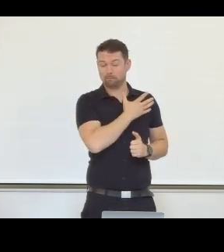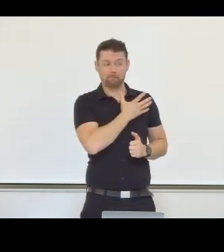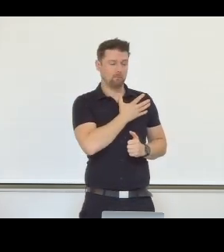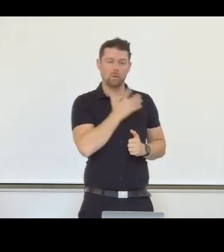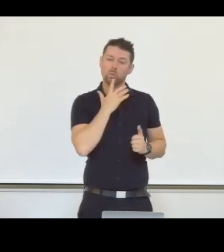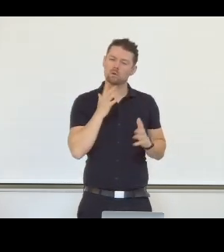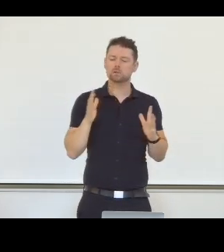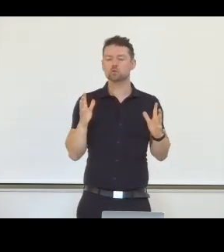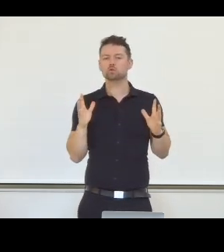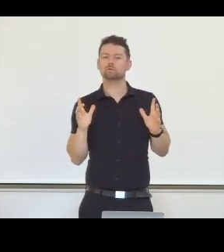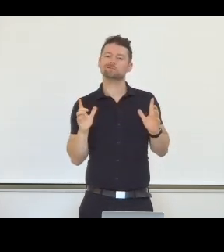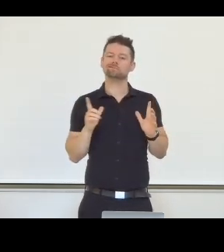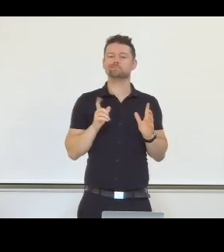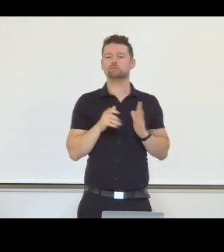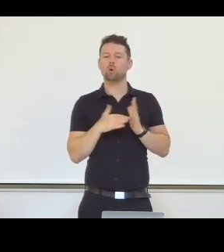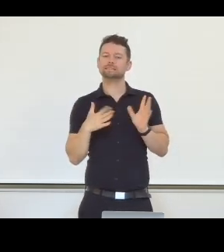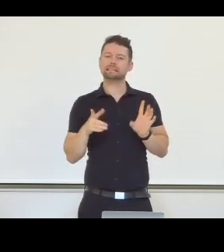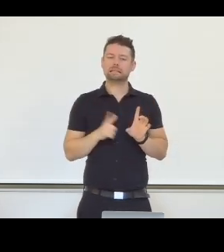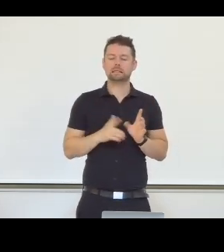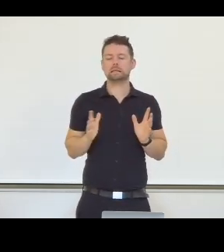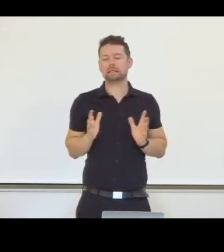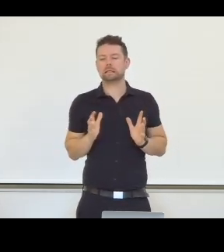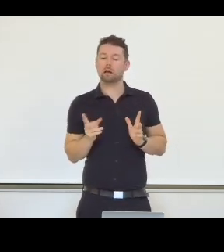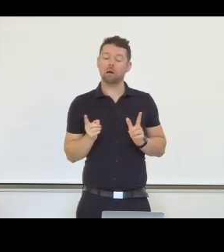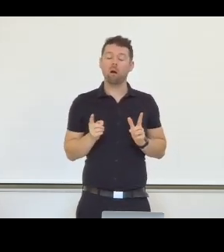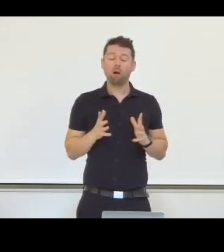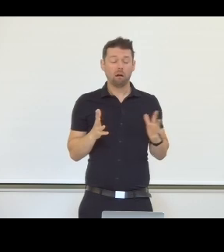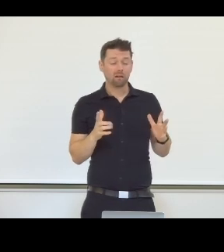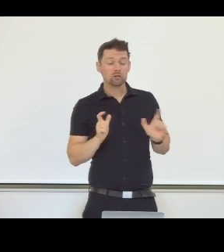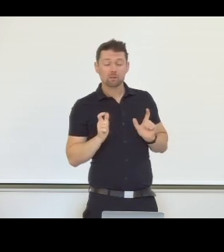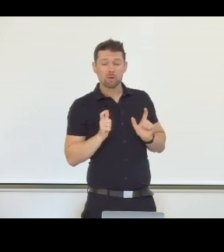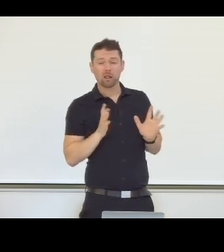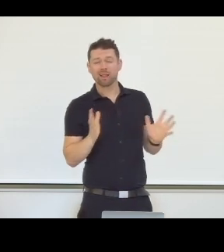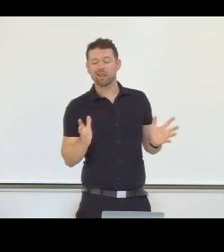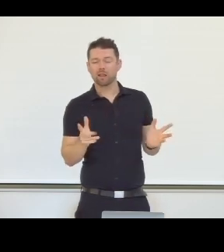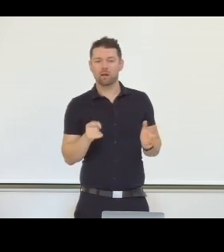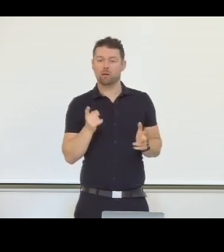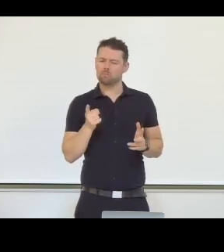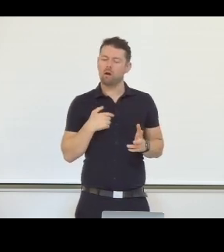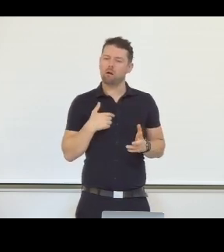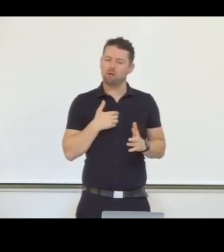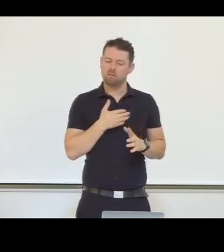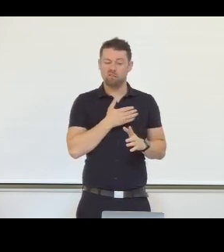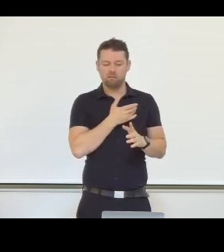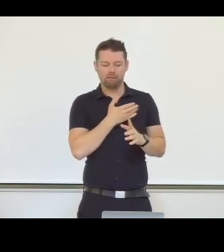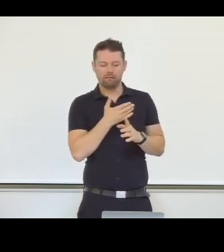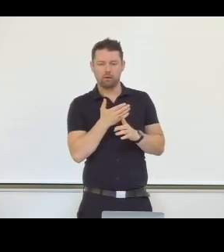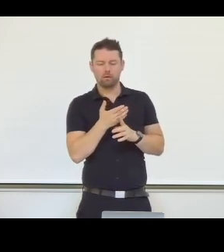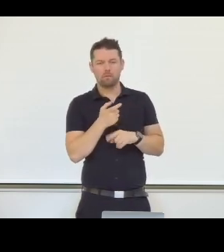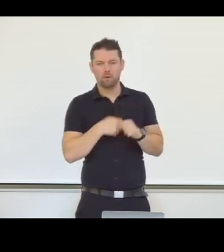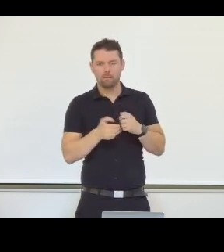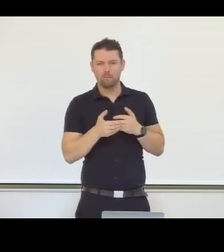Cozy, I would say. It was big enough to be comfortable. We would spend more and more time in those rooms throughout the